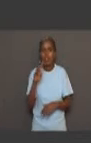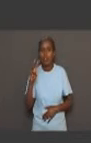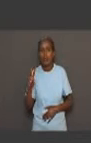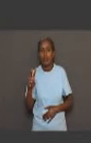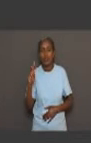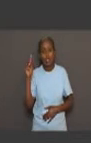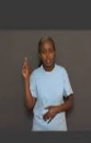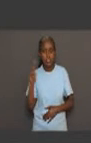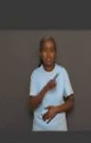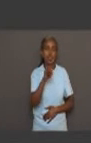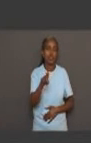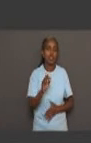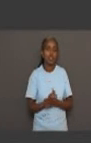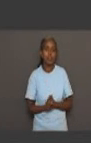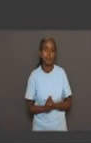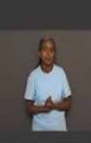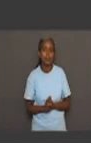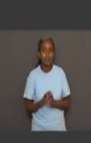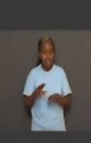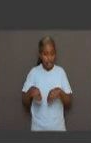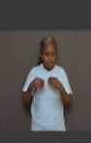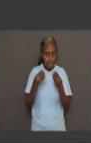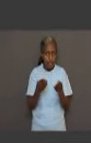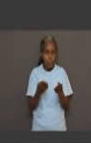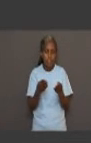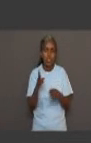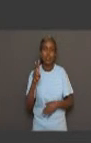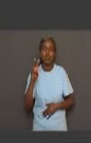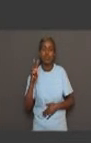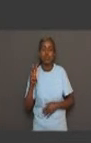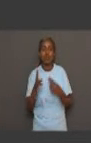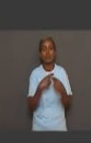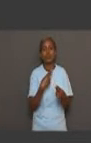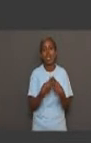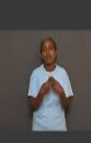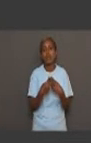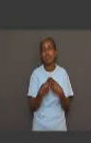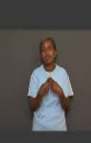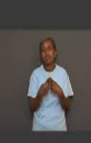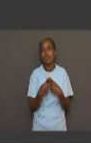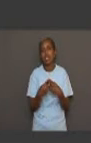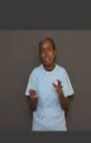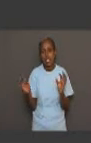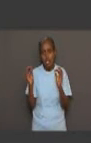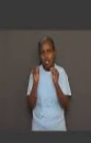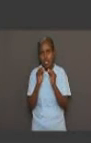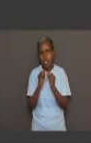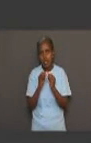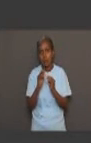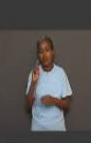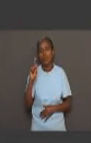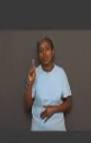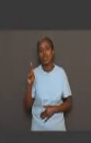2 for this equation, giving us 2 times the